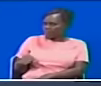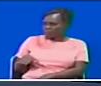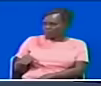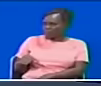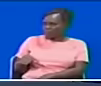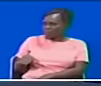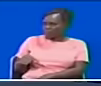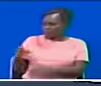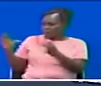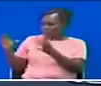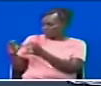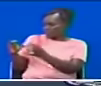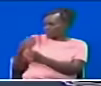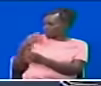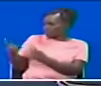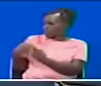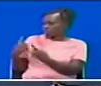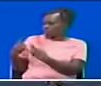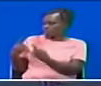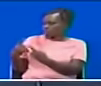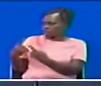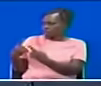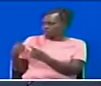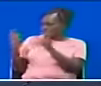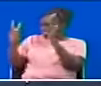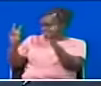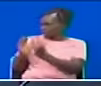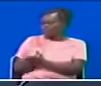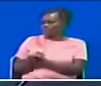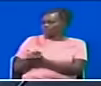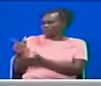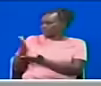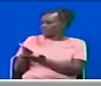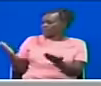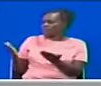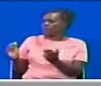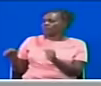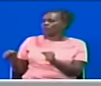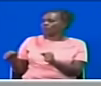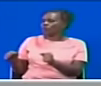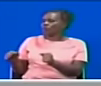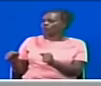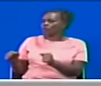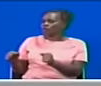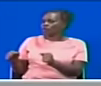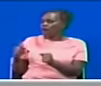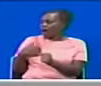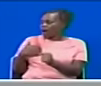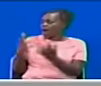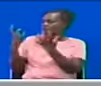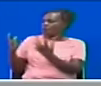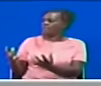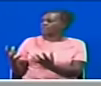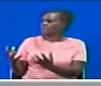sequester themselves in a corner and say we're talking about women's issues? Is that still something that, you know, carries weight